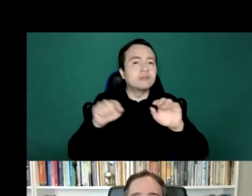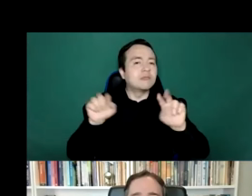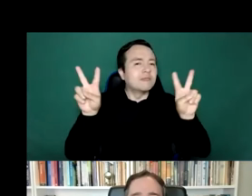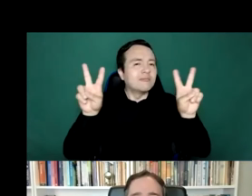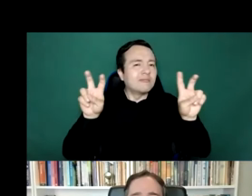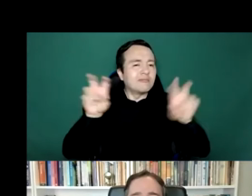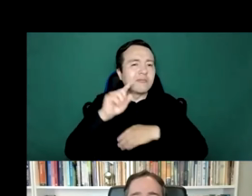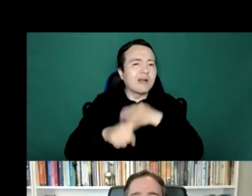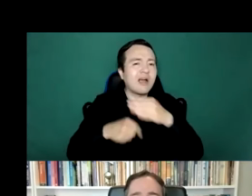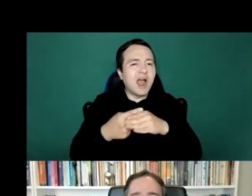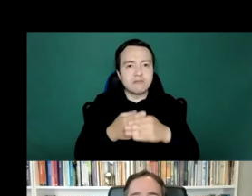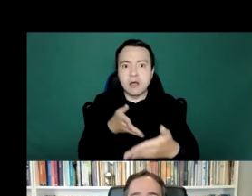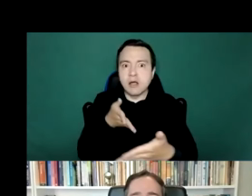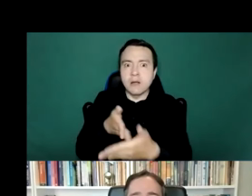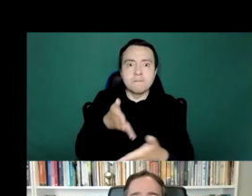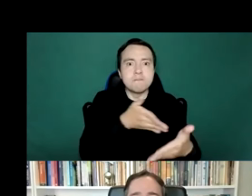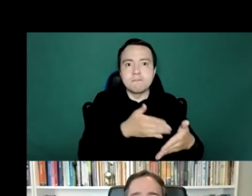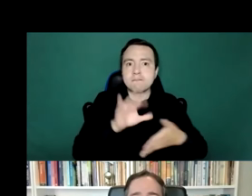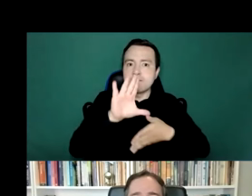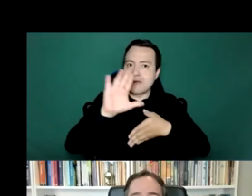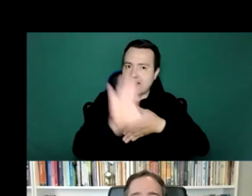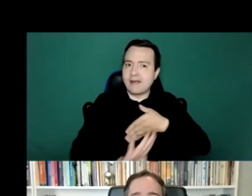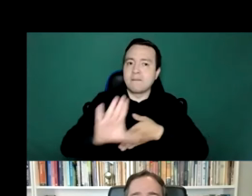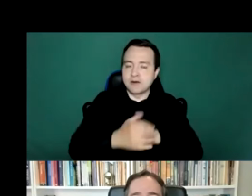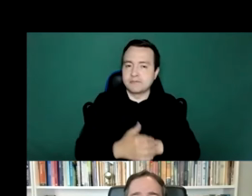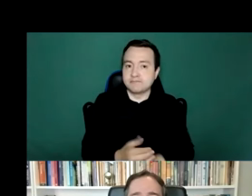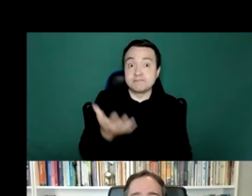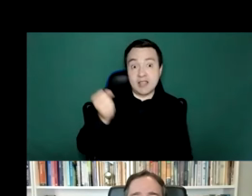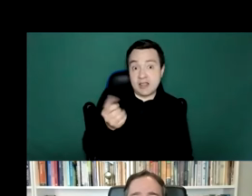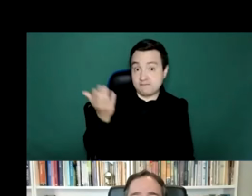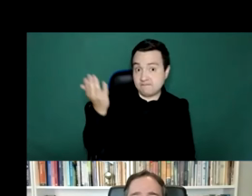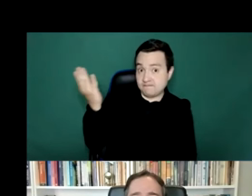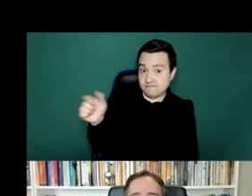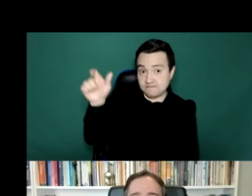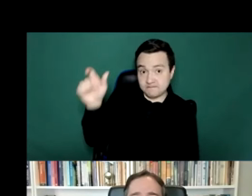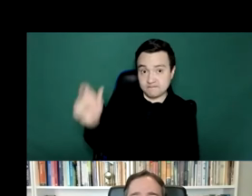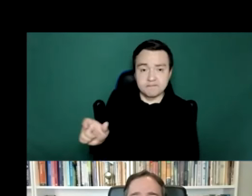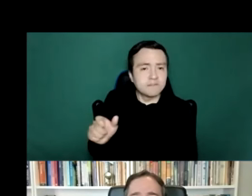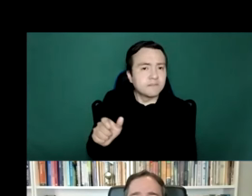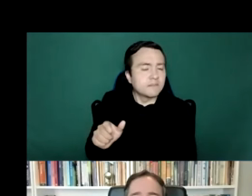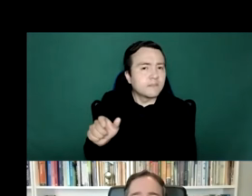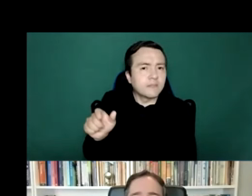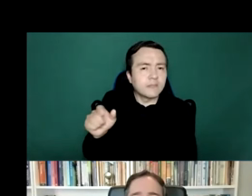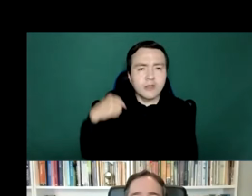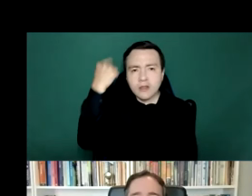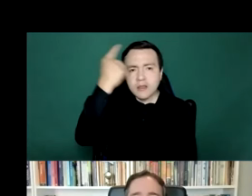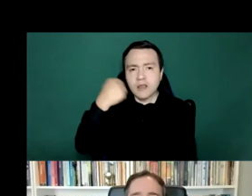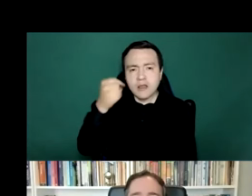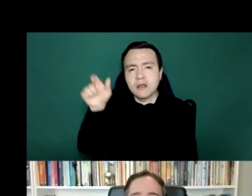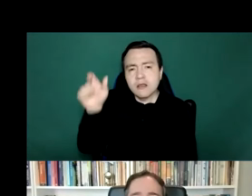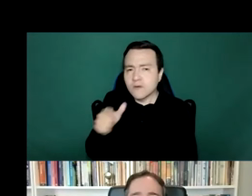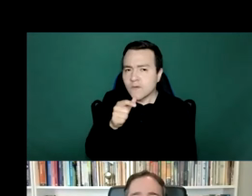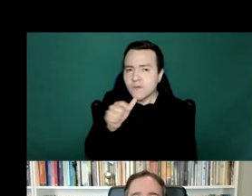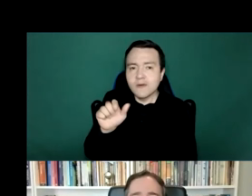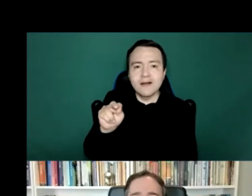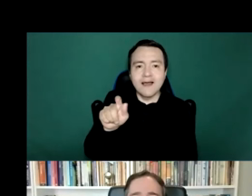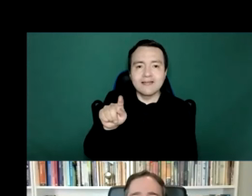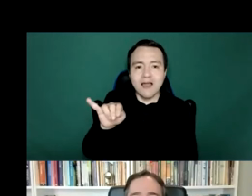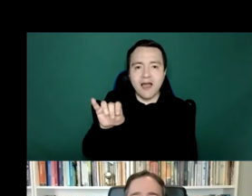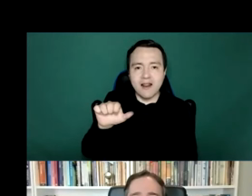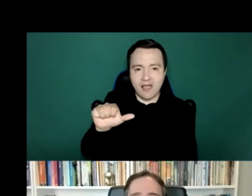Our presenter is Natalia Houghton, our colleague and specialist in health systems and services